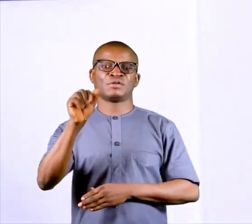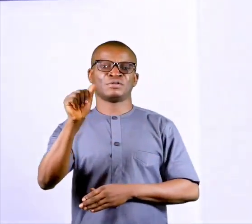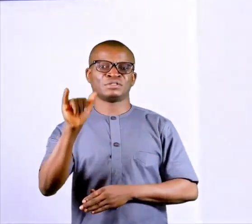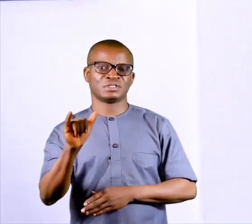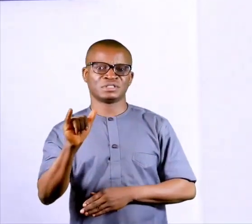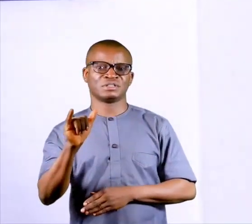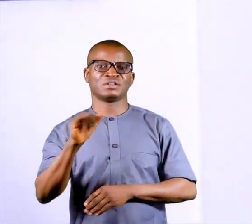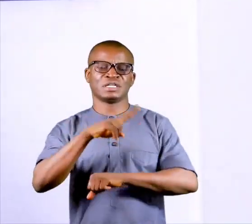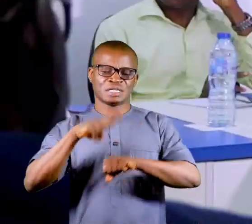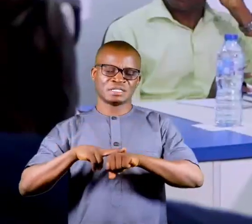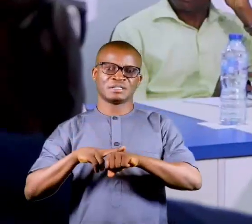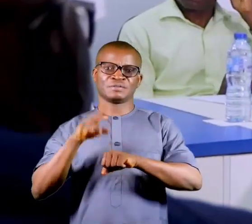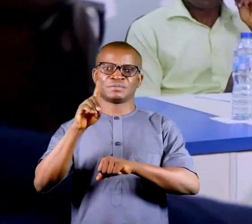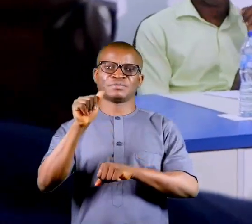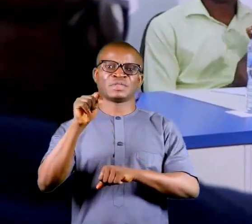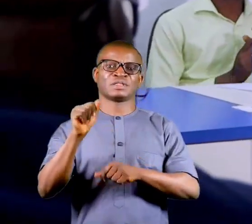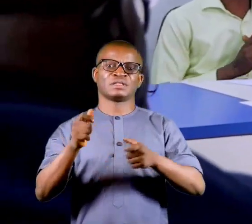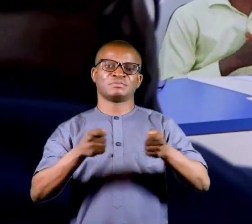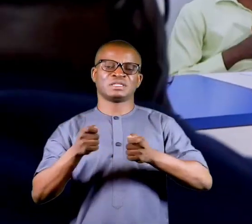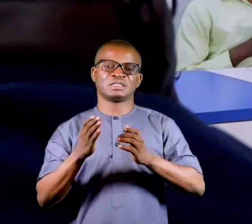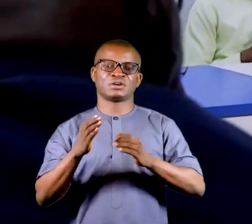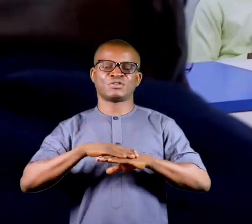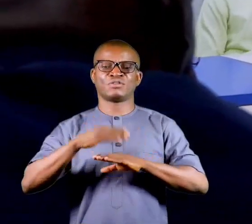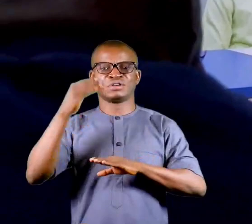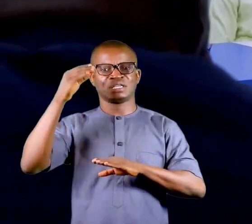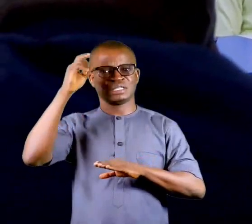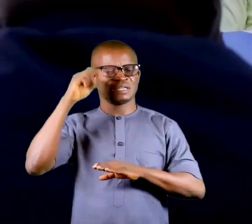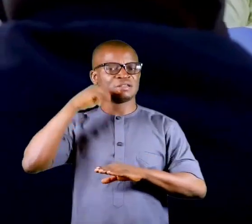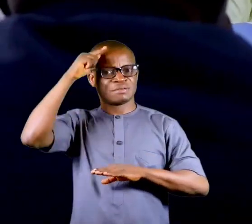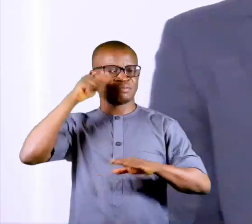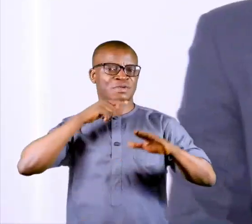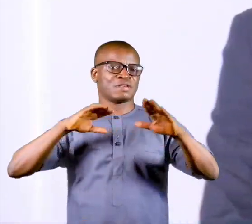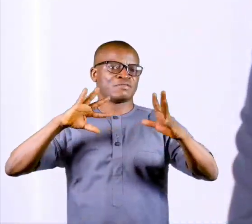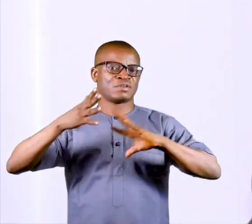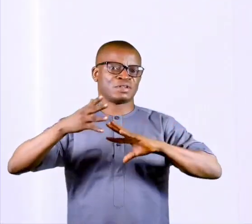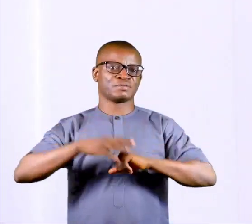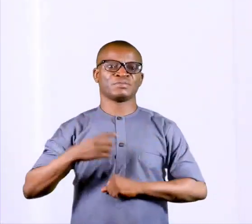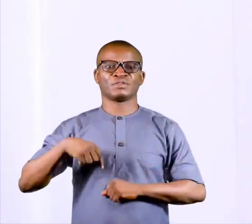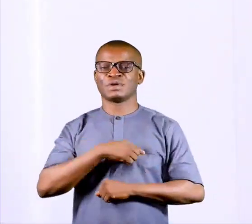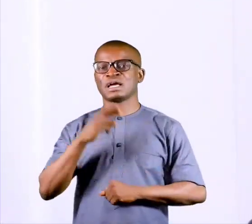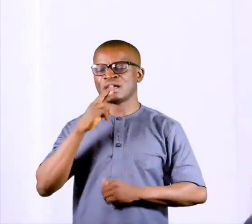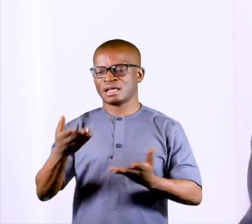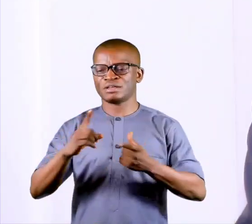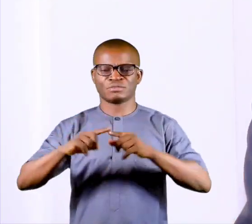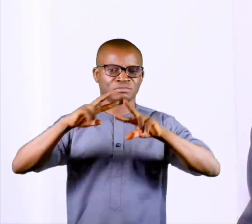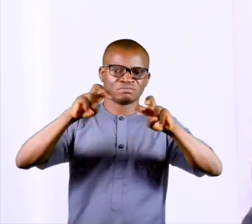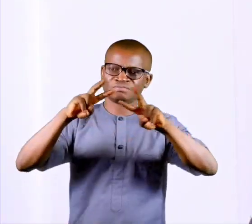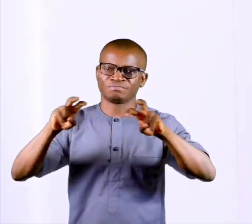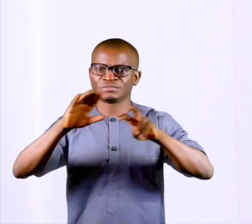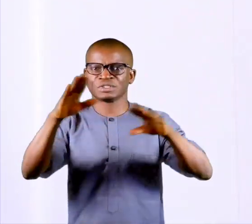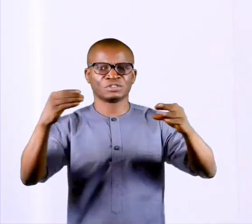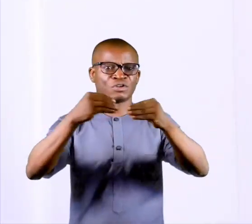Sanusi Agbagbiaka, National Data Manager on Gender-Based Violence. So we are here basically to assess the